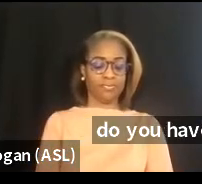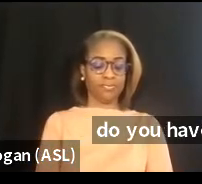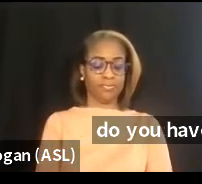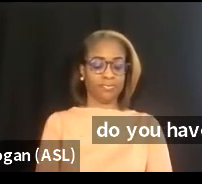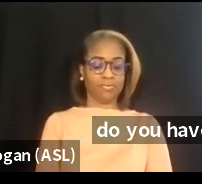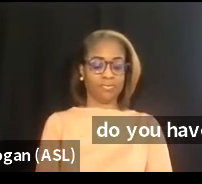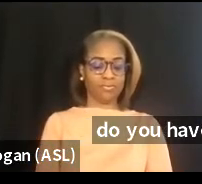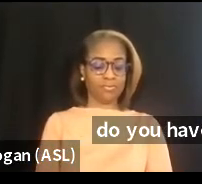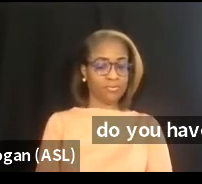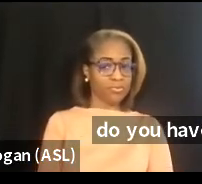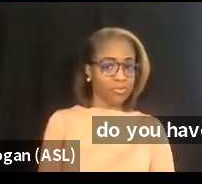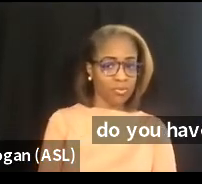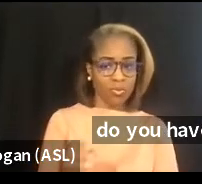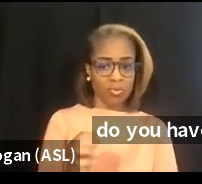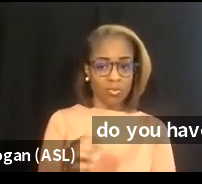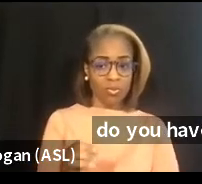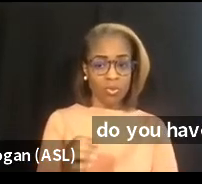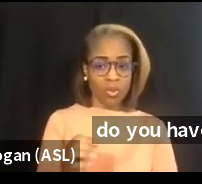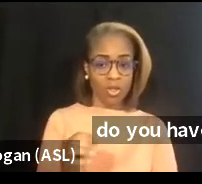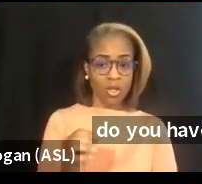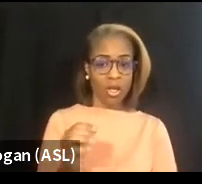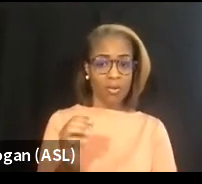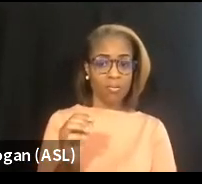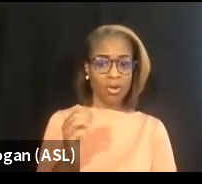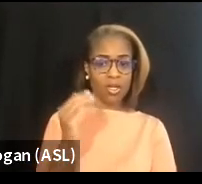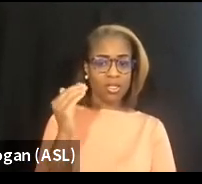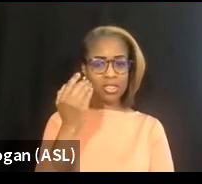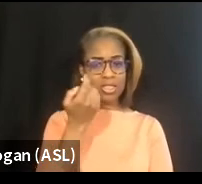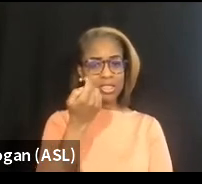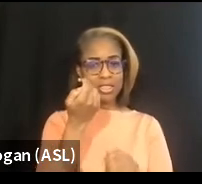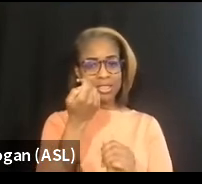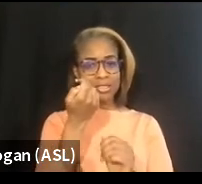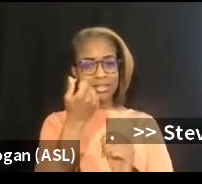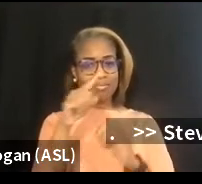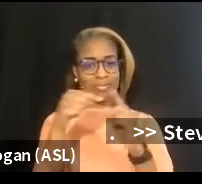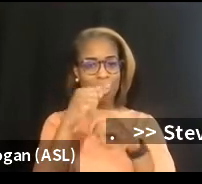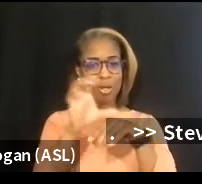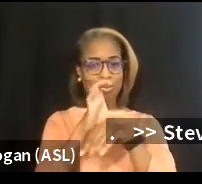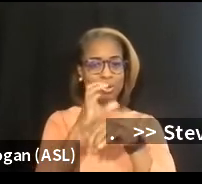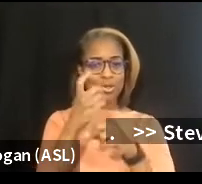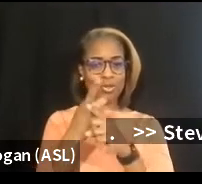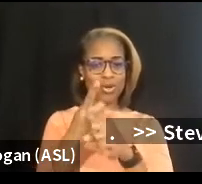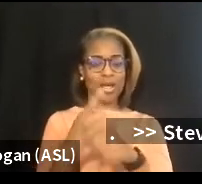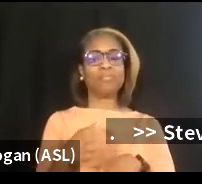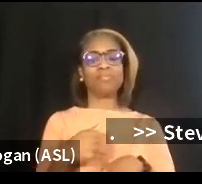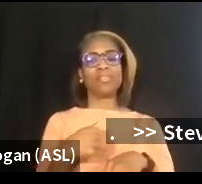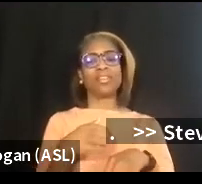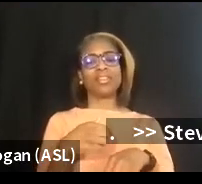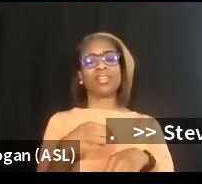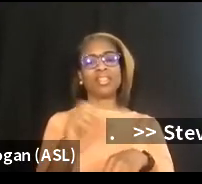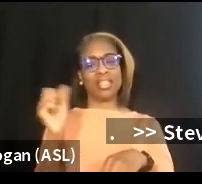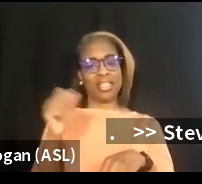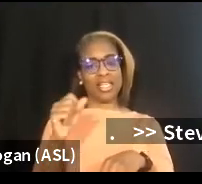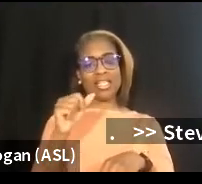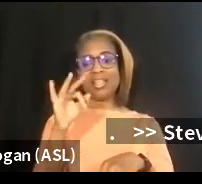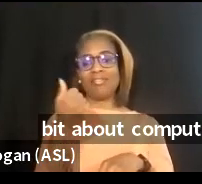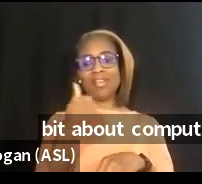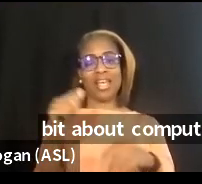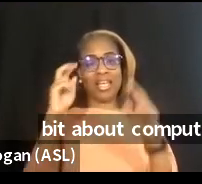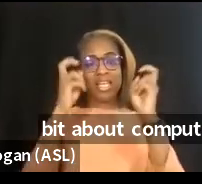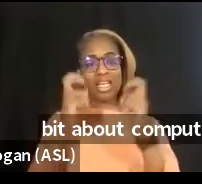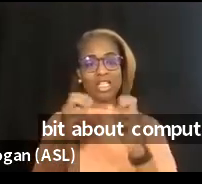I bet we're going to talk at least a little bit about computers, right? Well, as always, if you have any issues